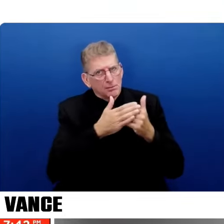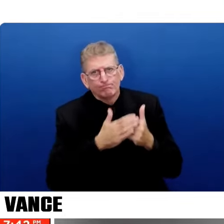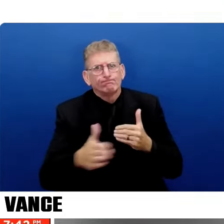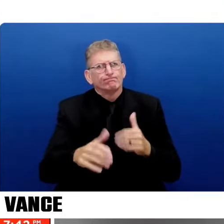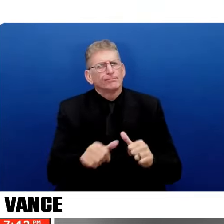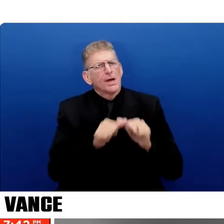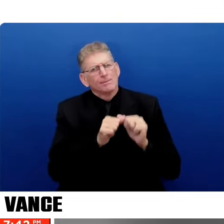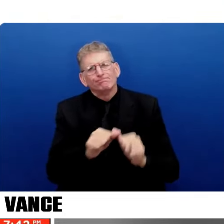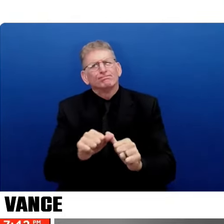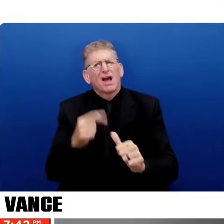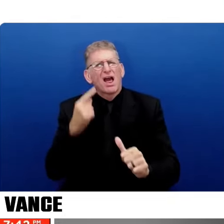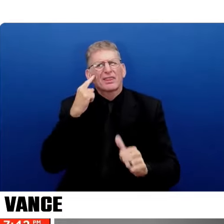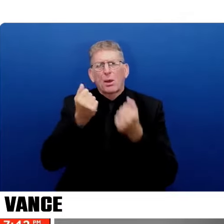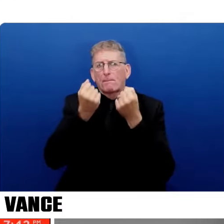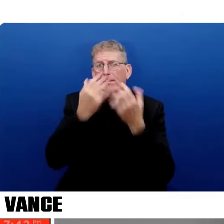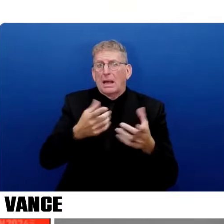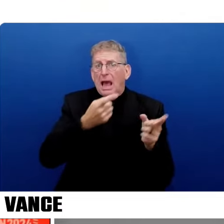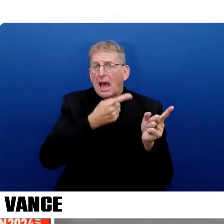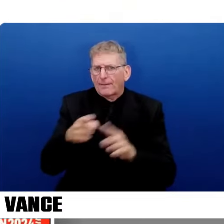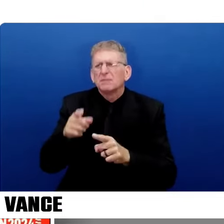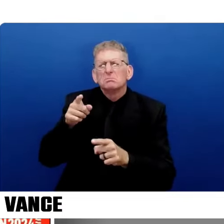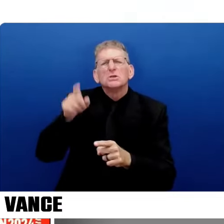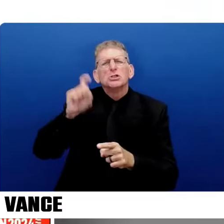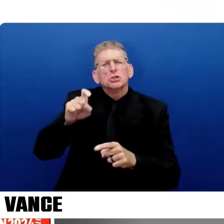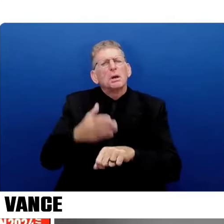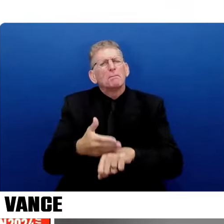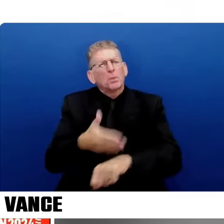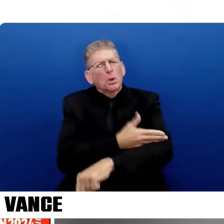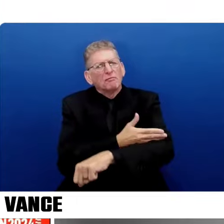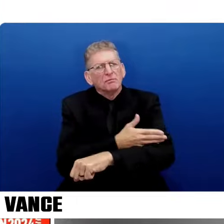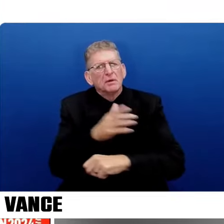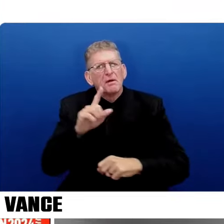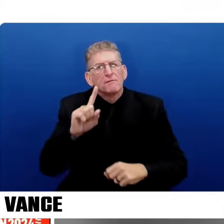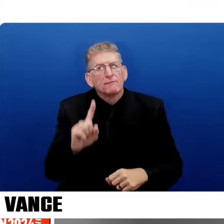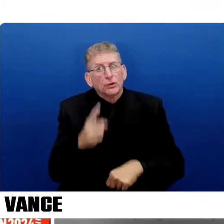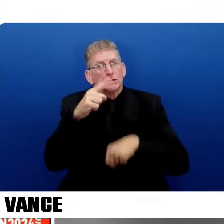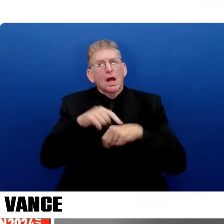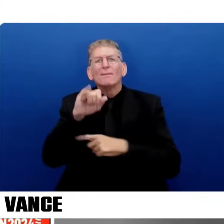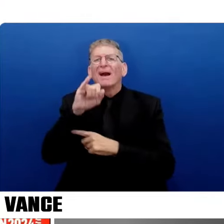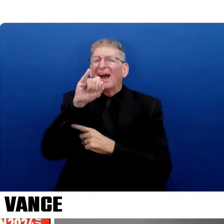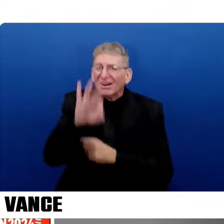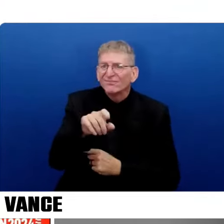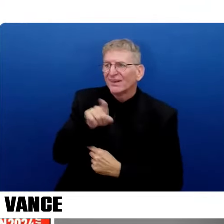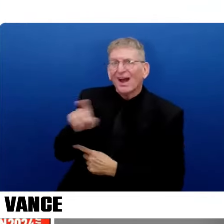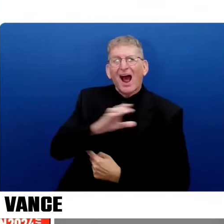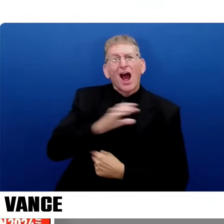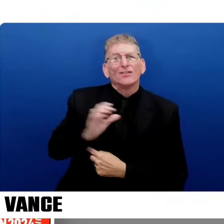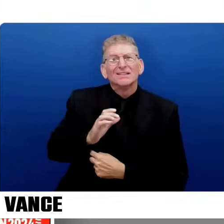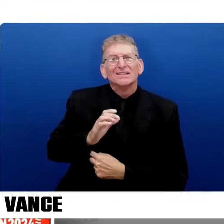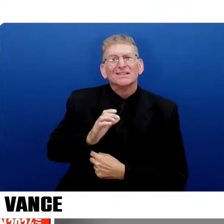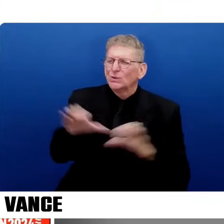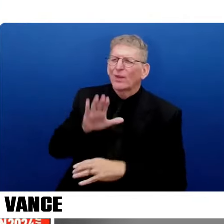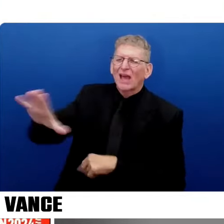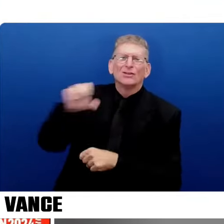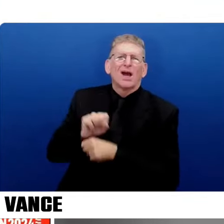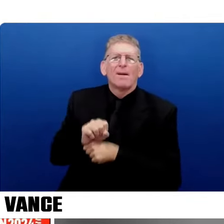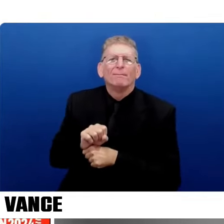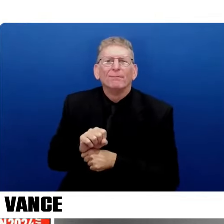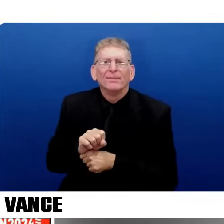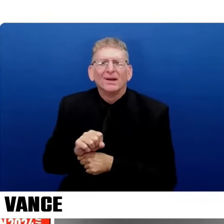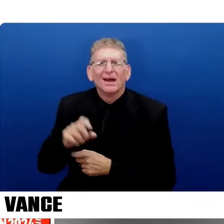first round if Congress was doing its job. I strongly believe, and I've been a United States Senator, that Congress is not just a high-class